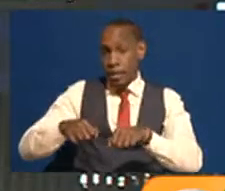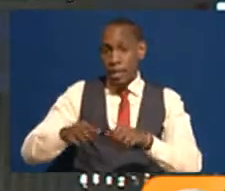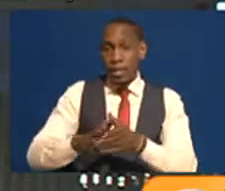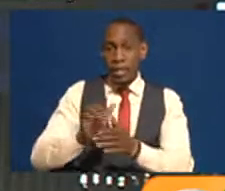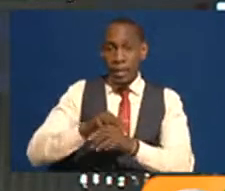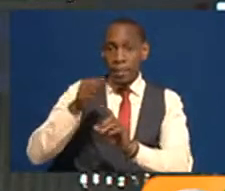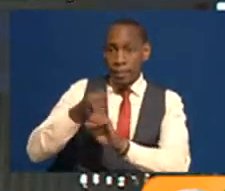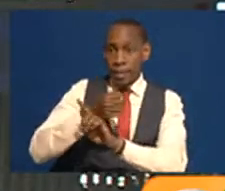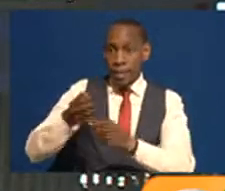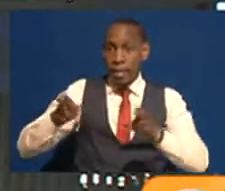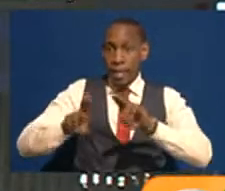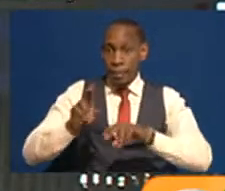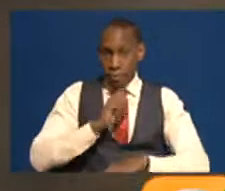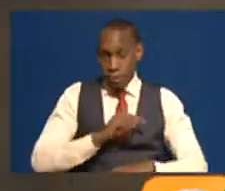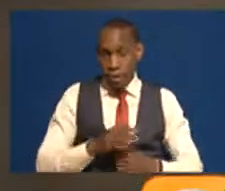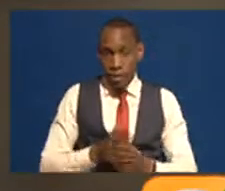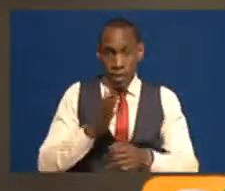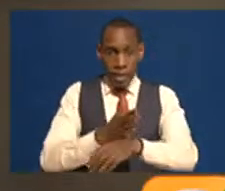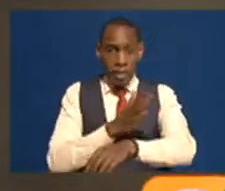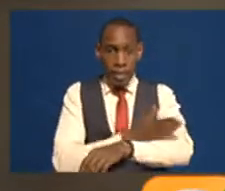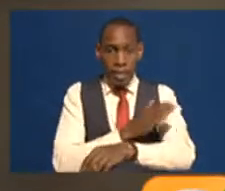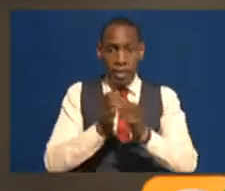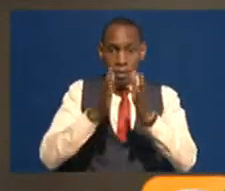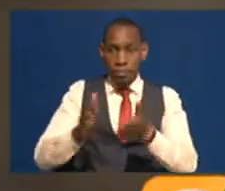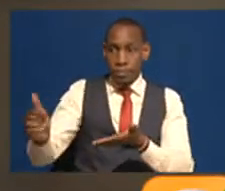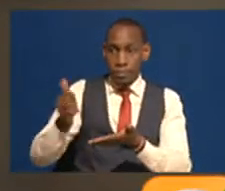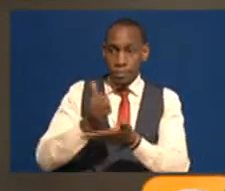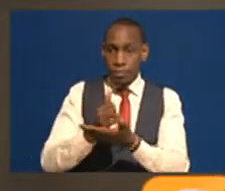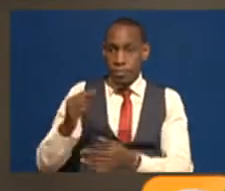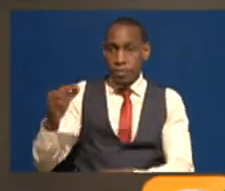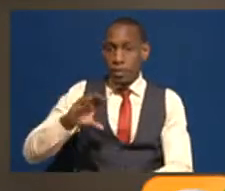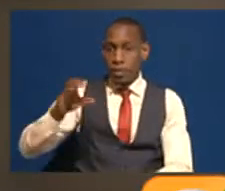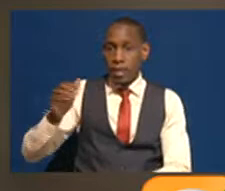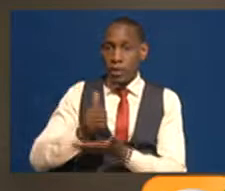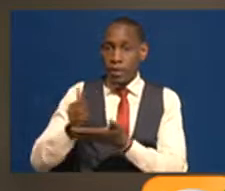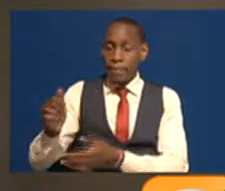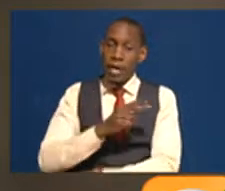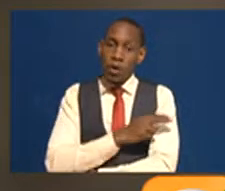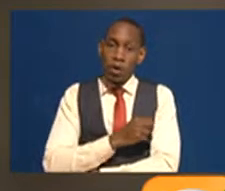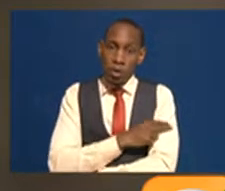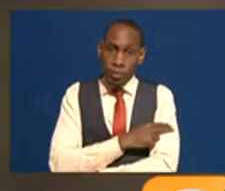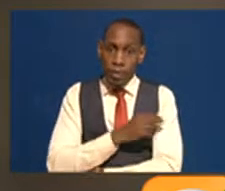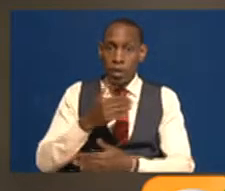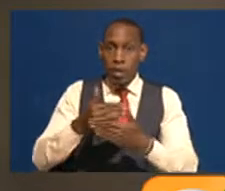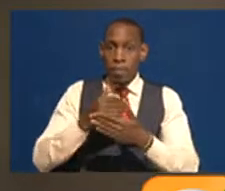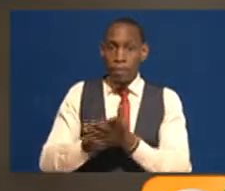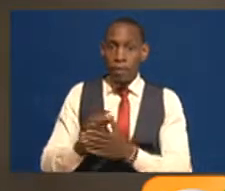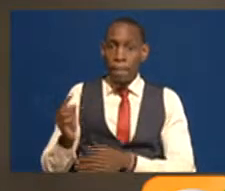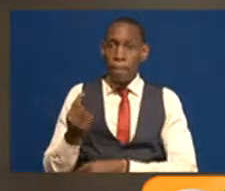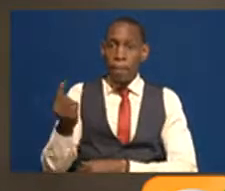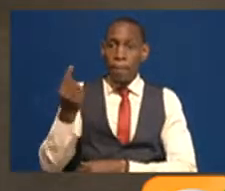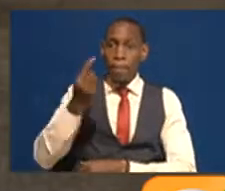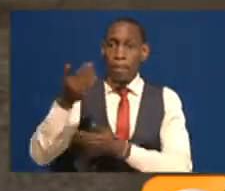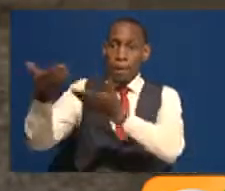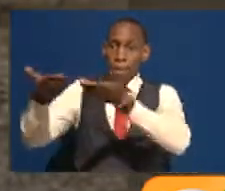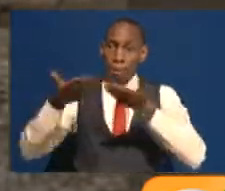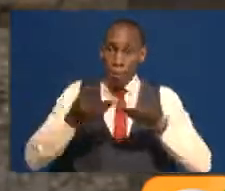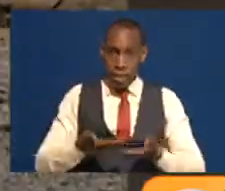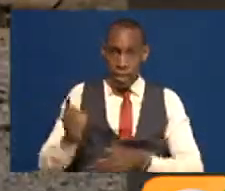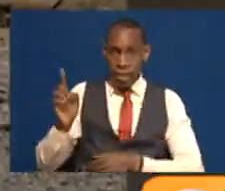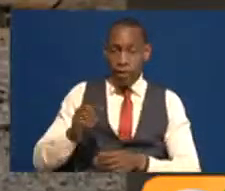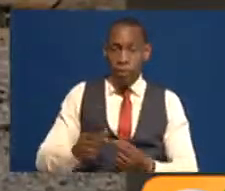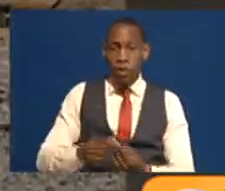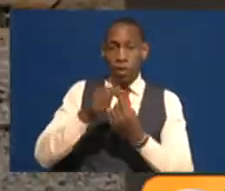this attack happened. The injured officer was admitted at the Garissa County Referral Hospital before being airlifted to Nairobi